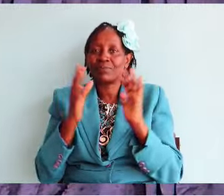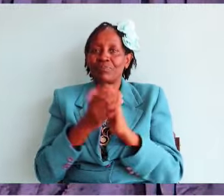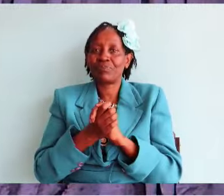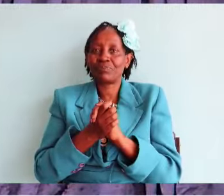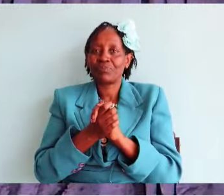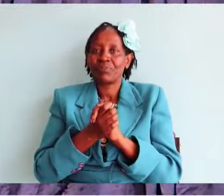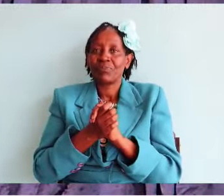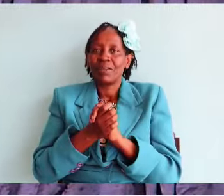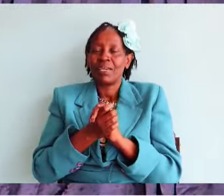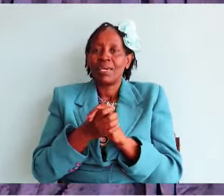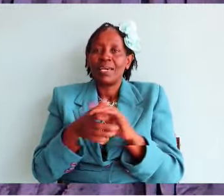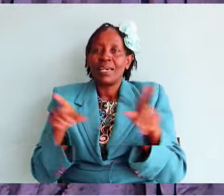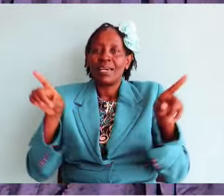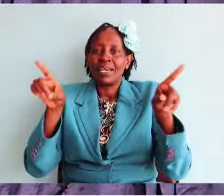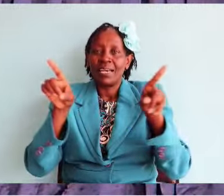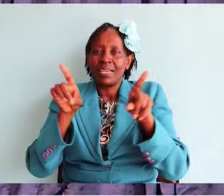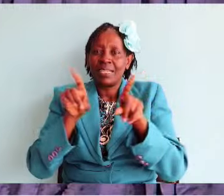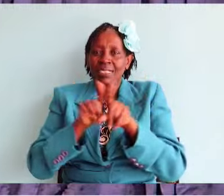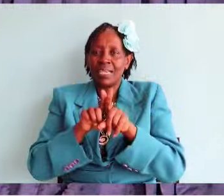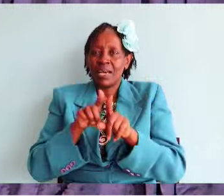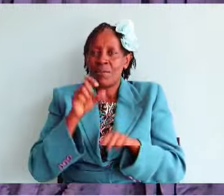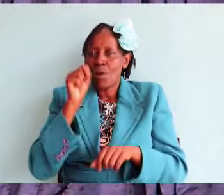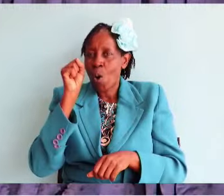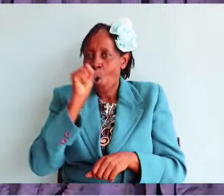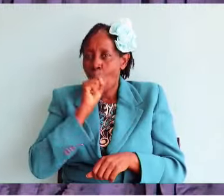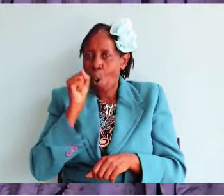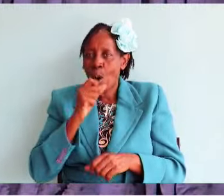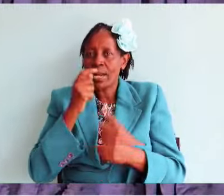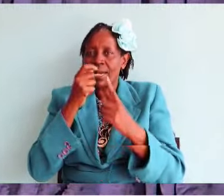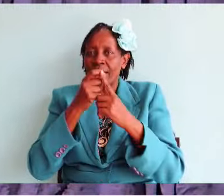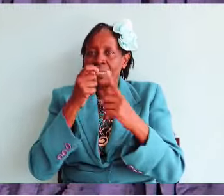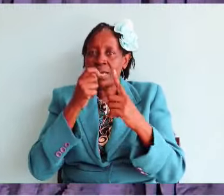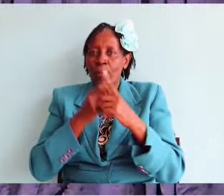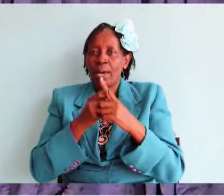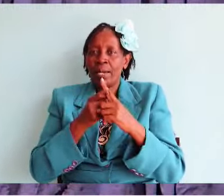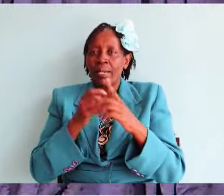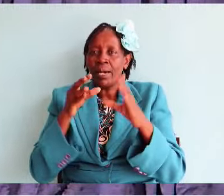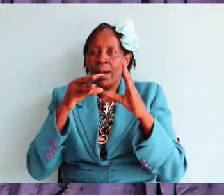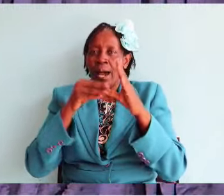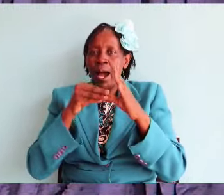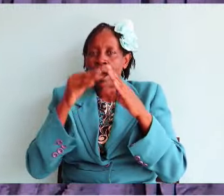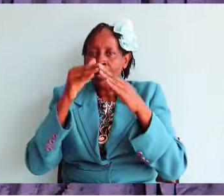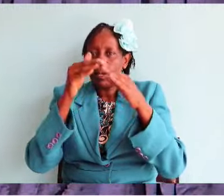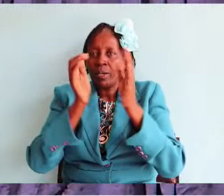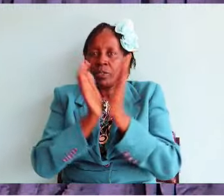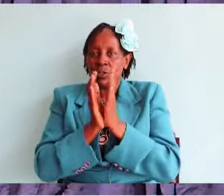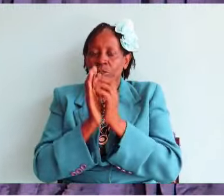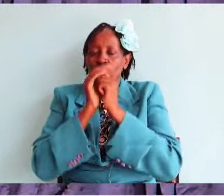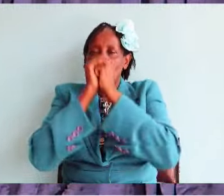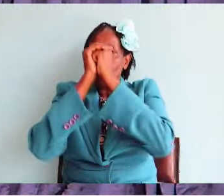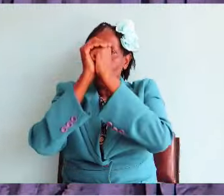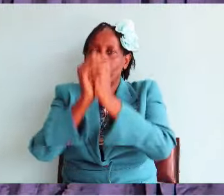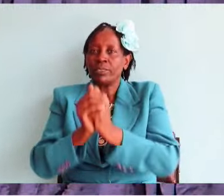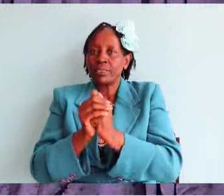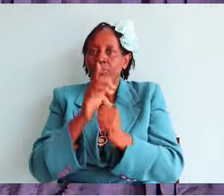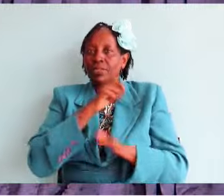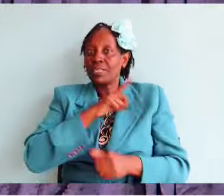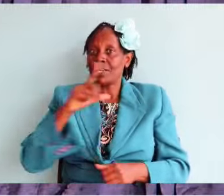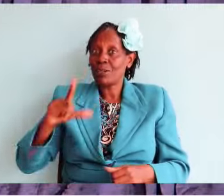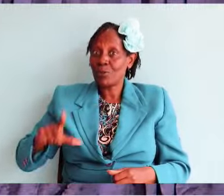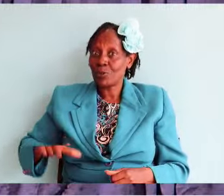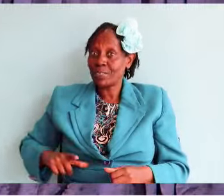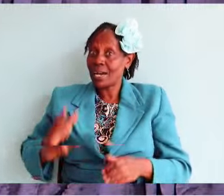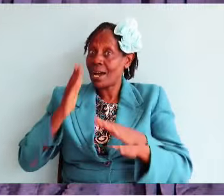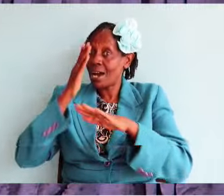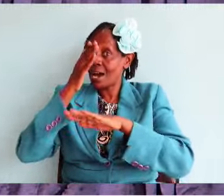Old Testament as well. Gideon worshiped the Lord. And after worship, what happened? He commanded